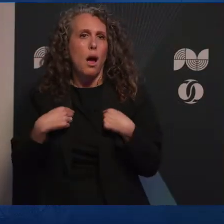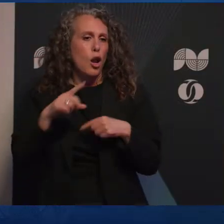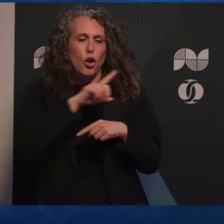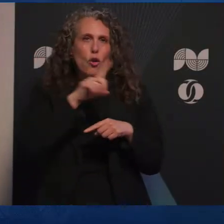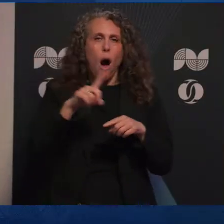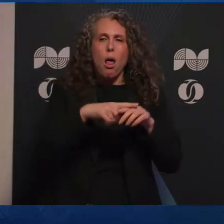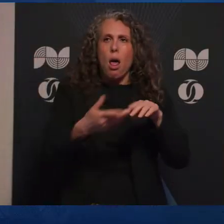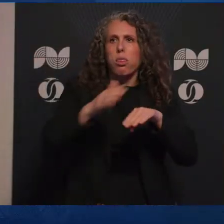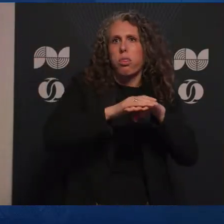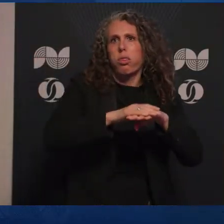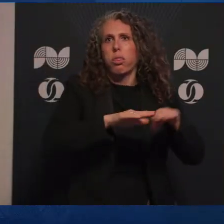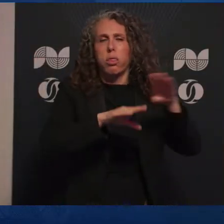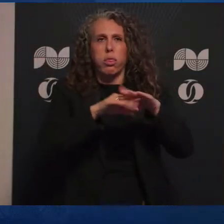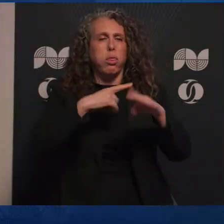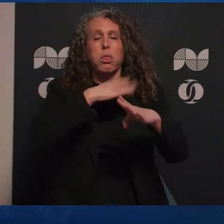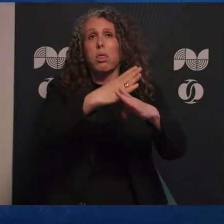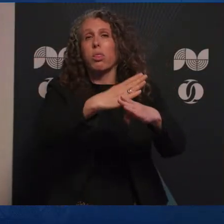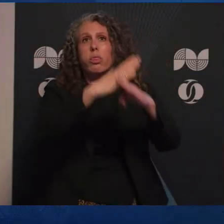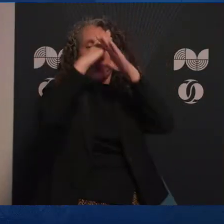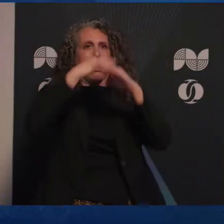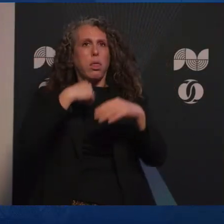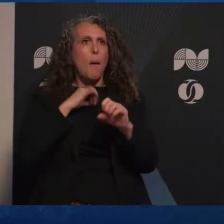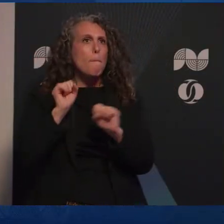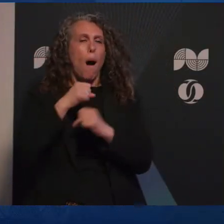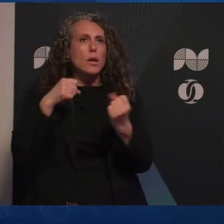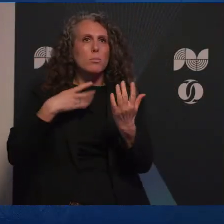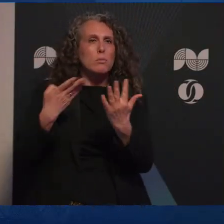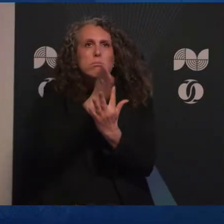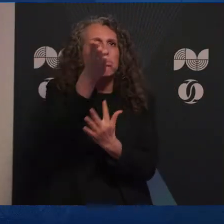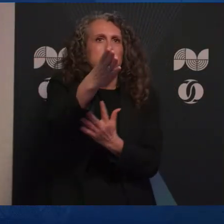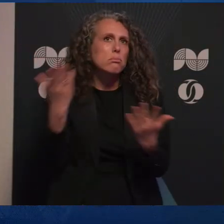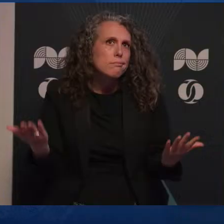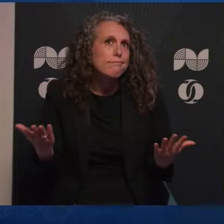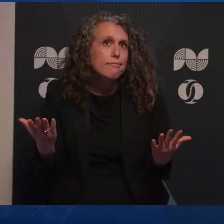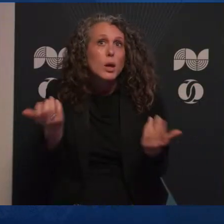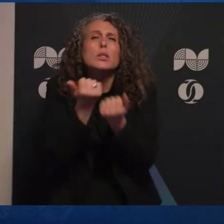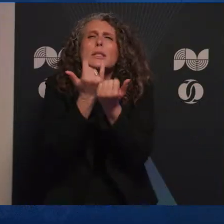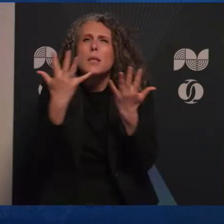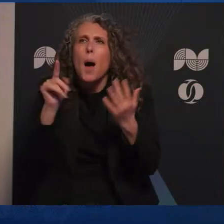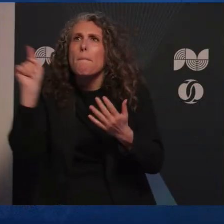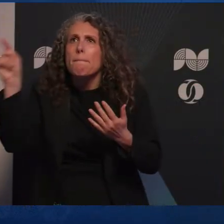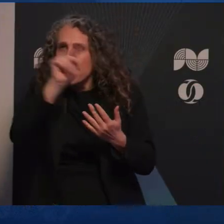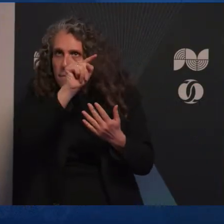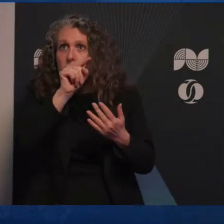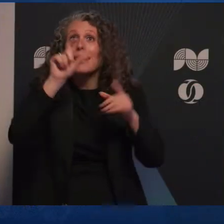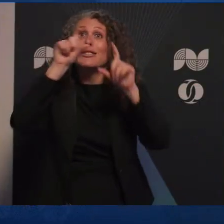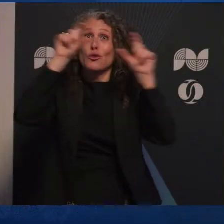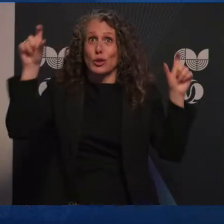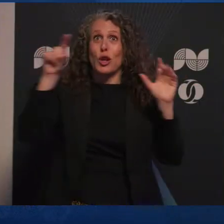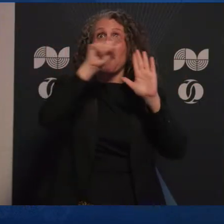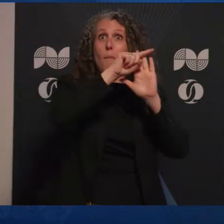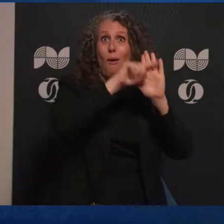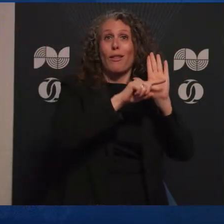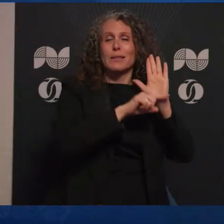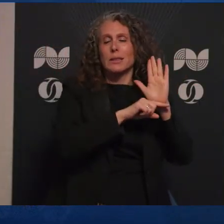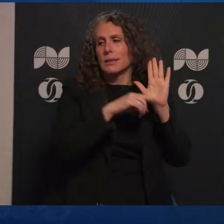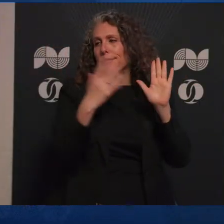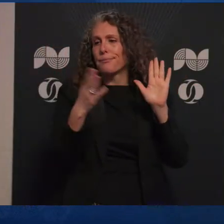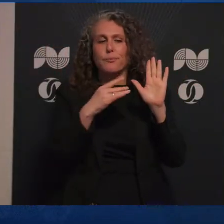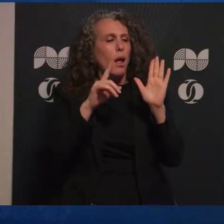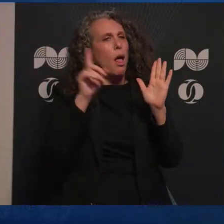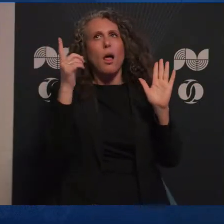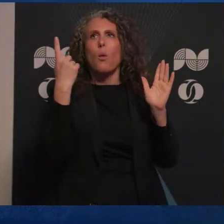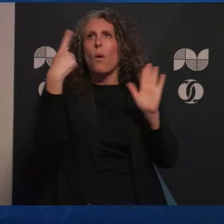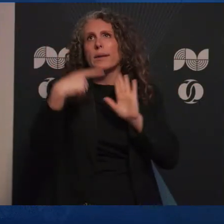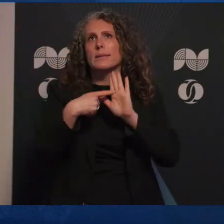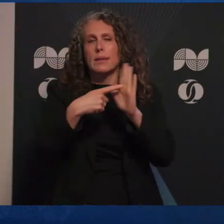When I say wall of bureaucracy, means that sometimes the industrial policy set a date